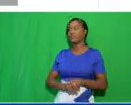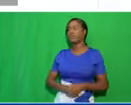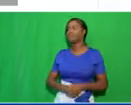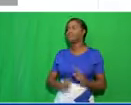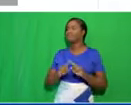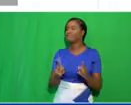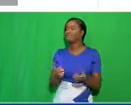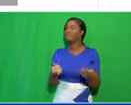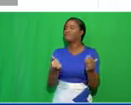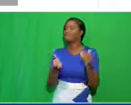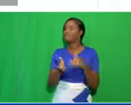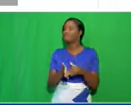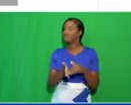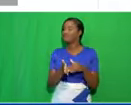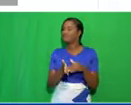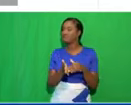again,